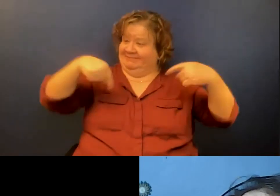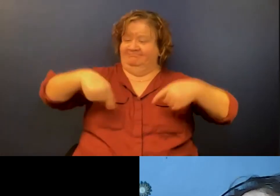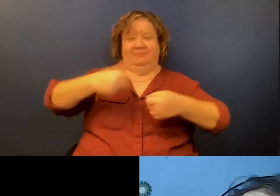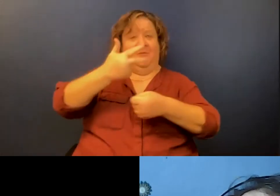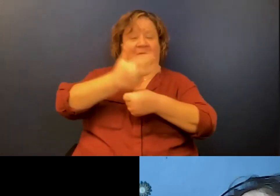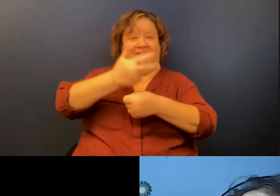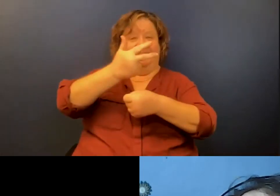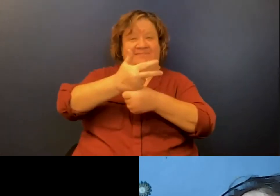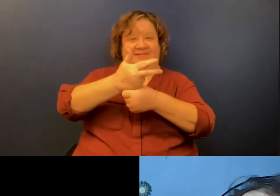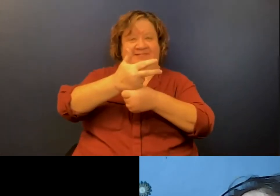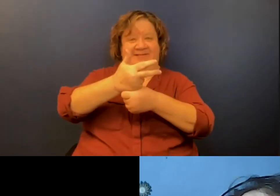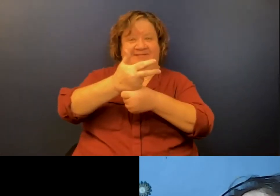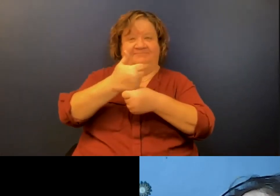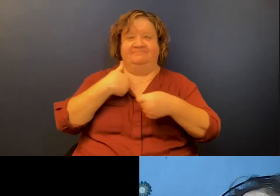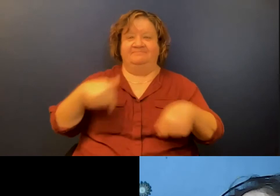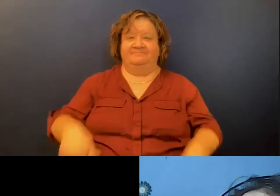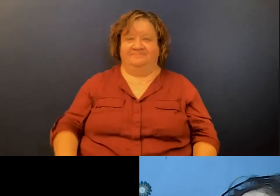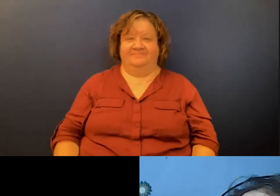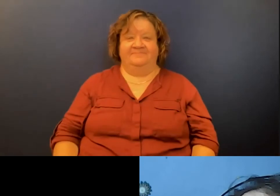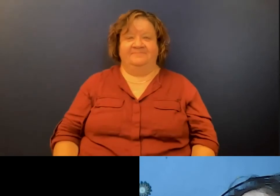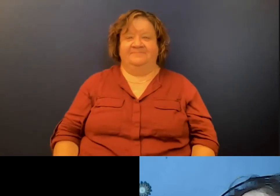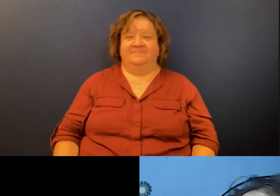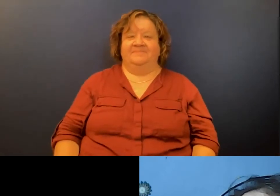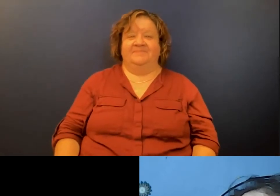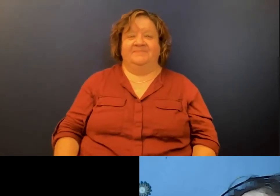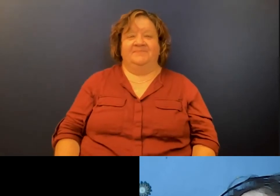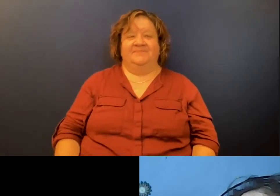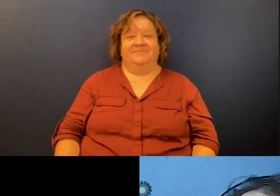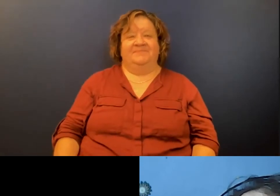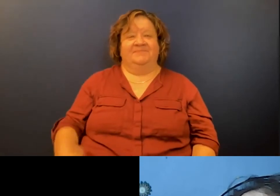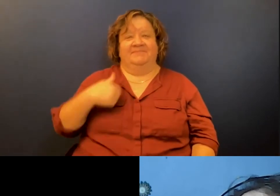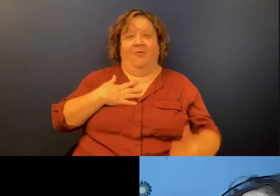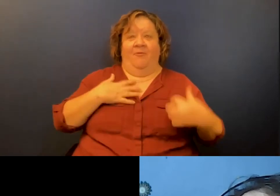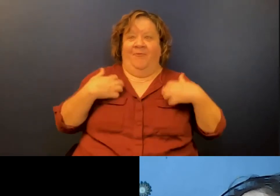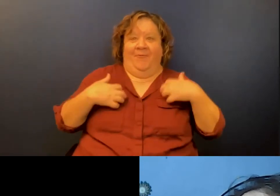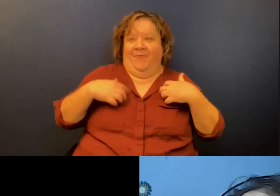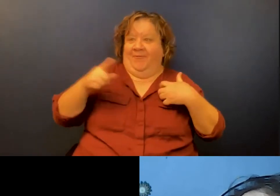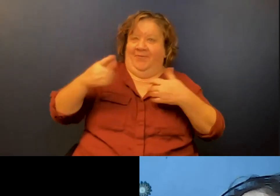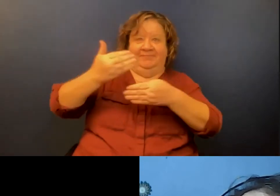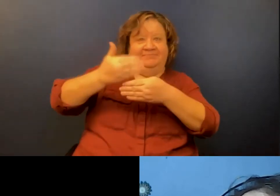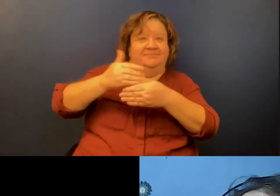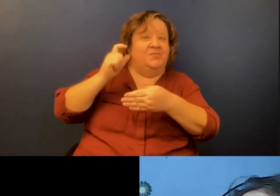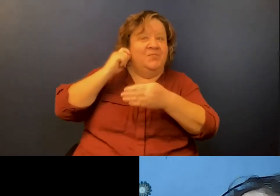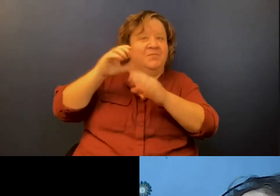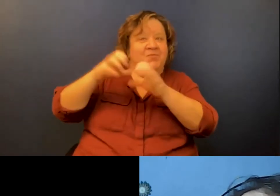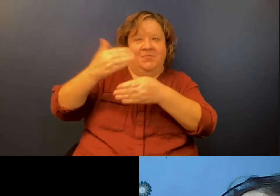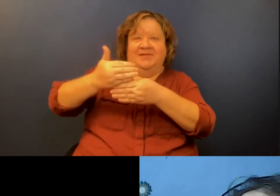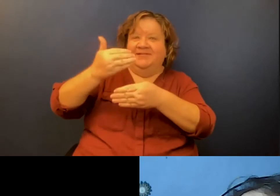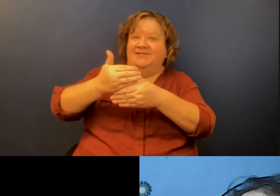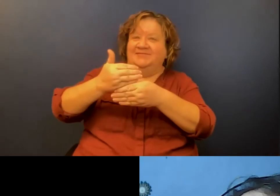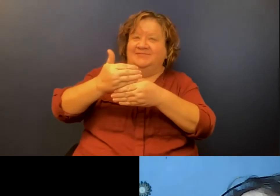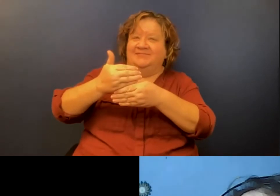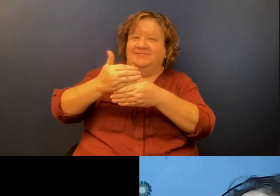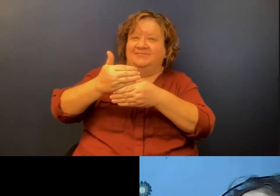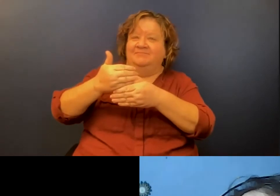as Las Lemuras Collective to have this kind of spaces to showcase our work and